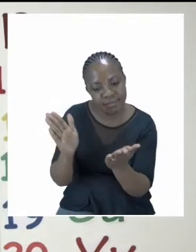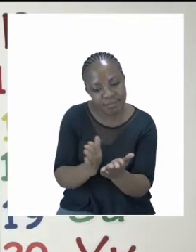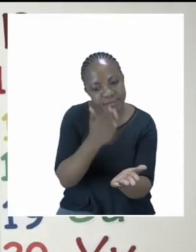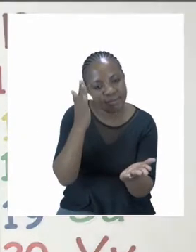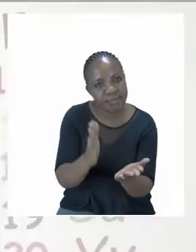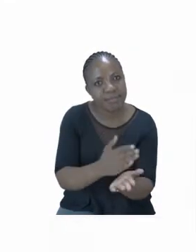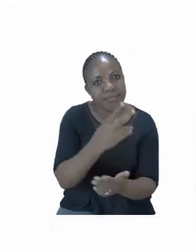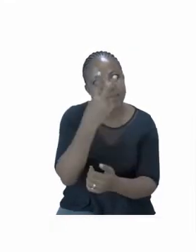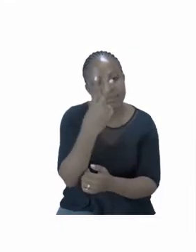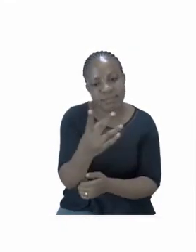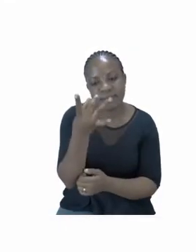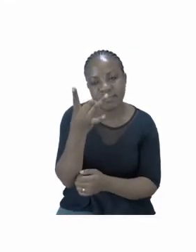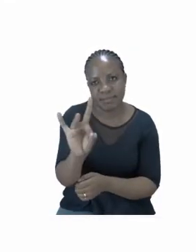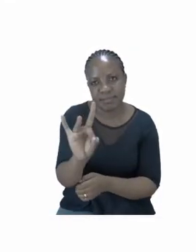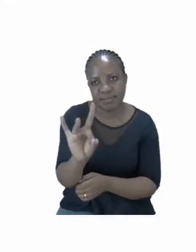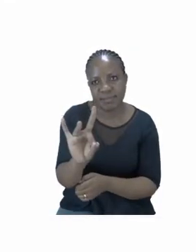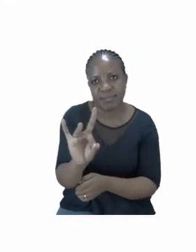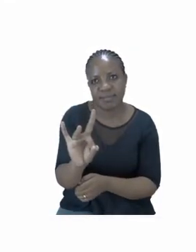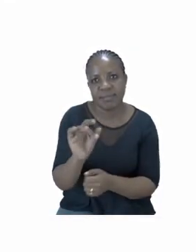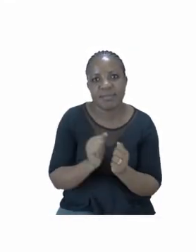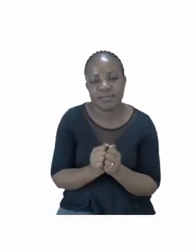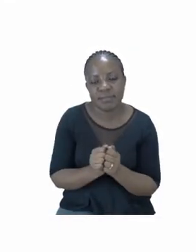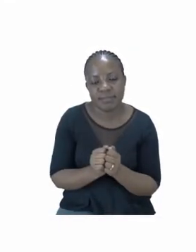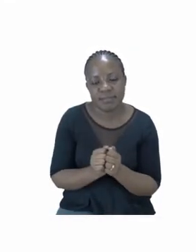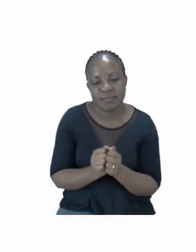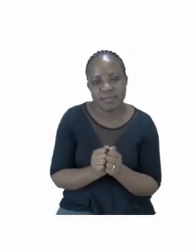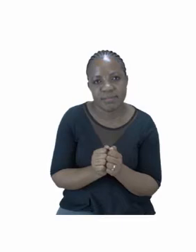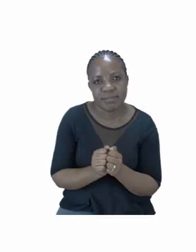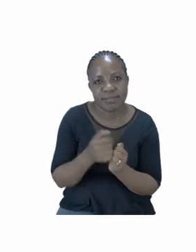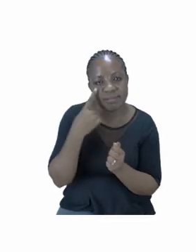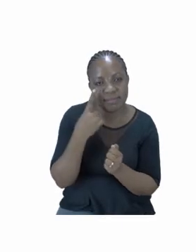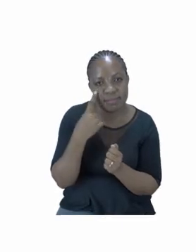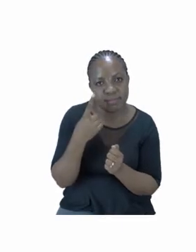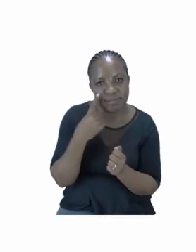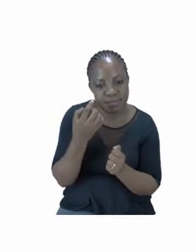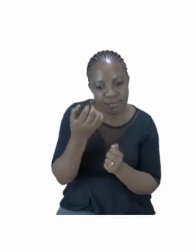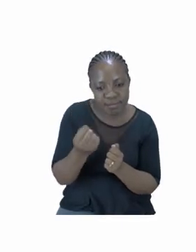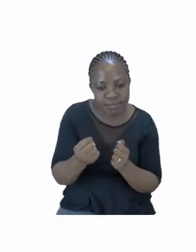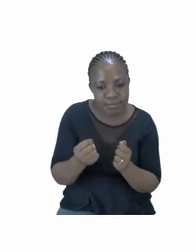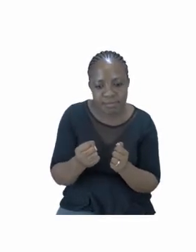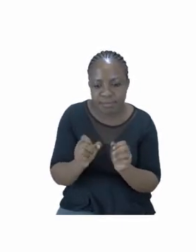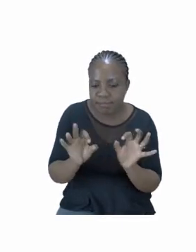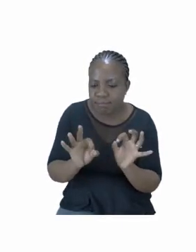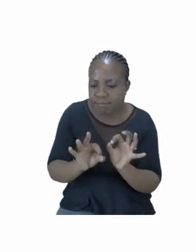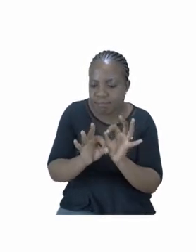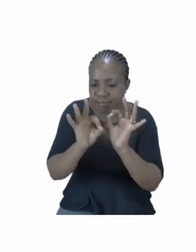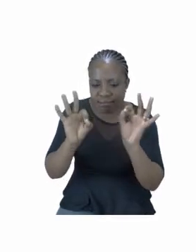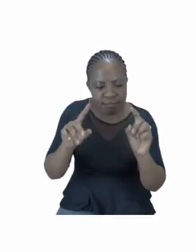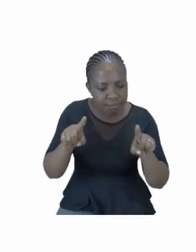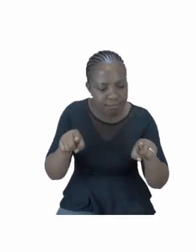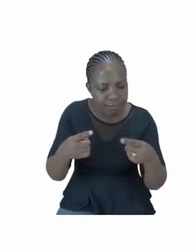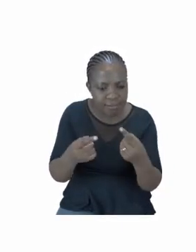28. On page 28, you can see that we have some beautiful